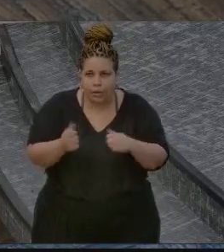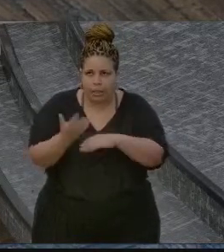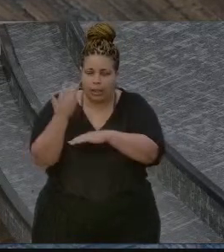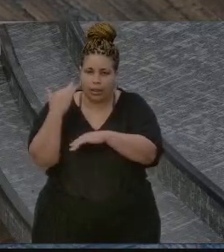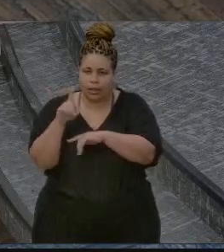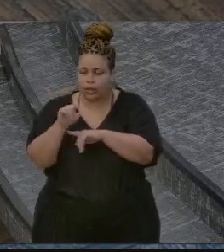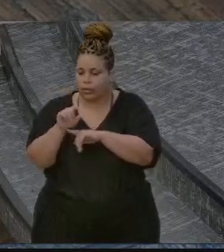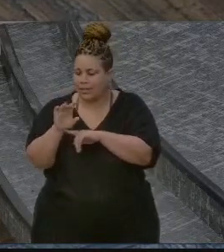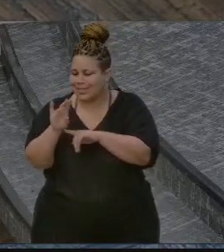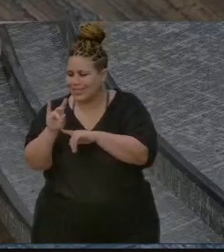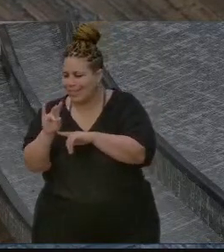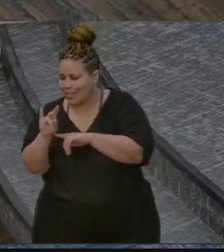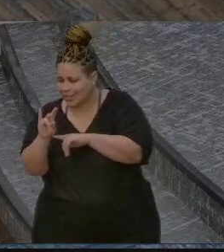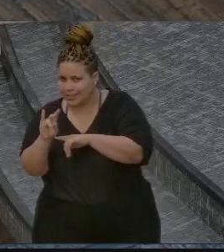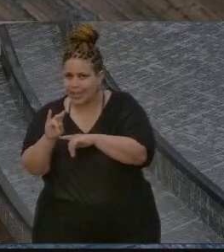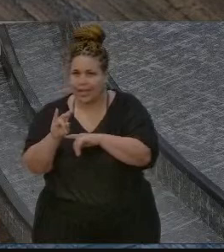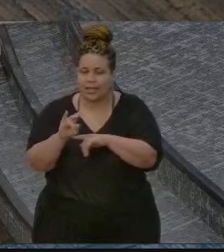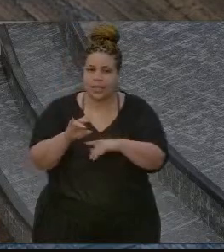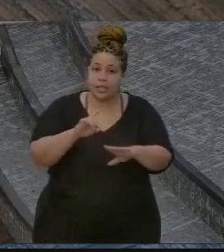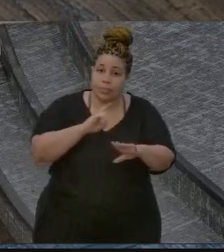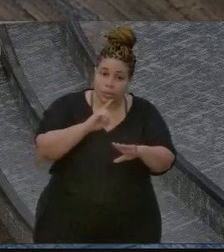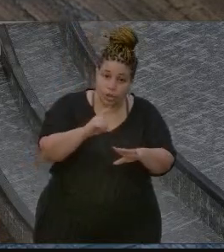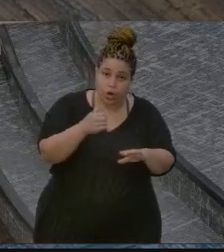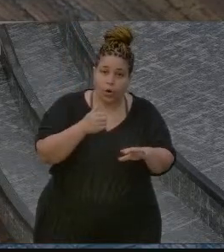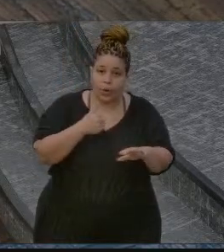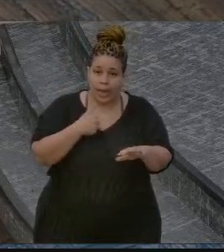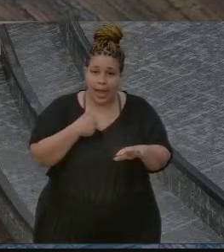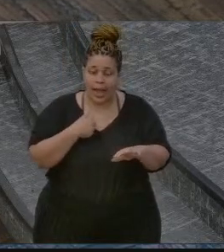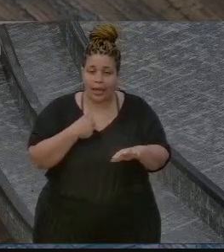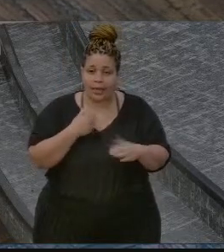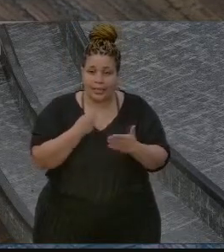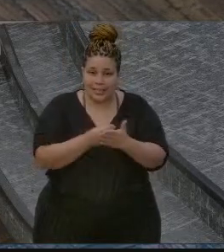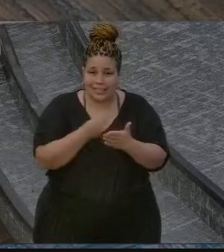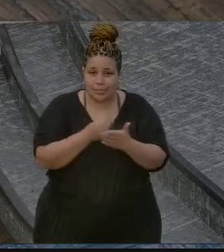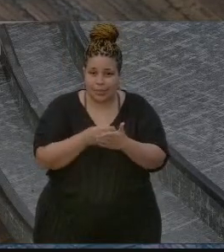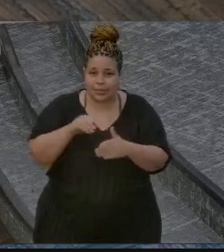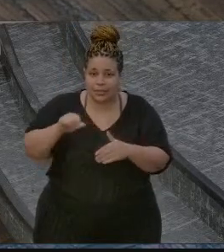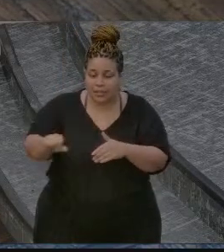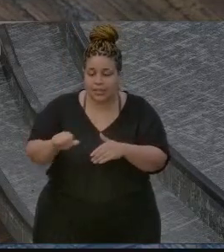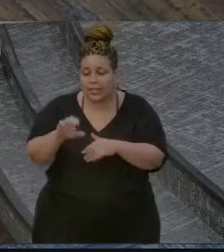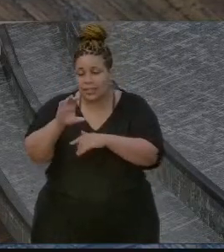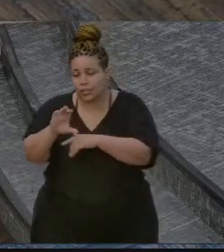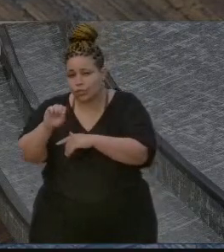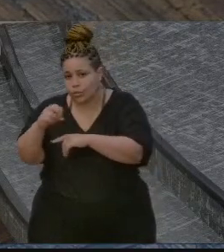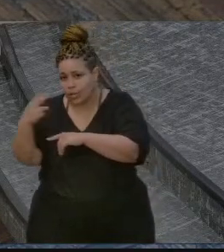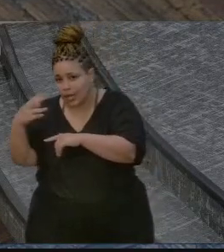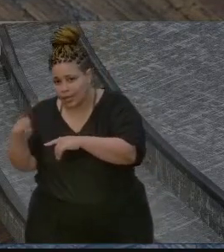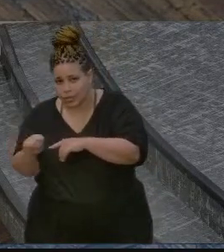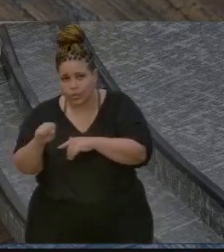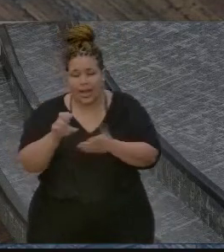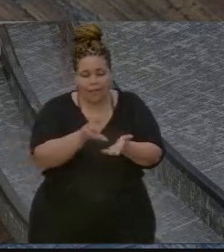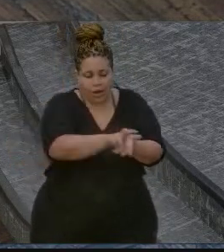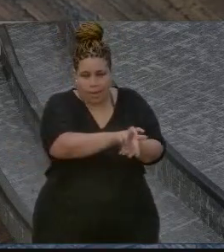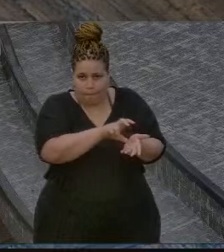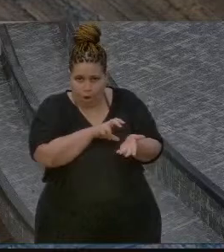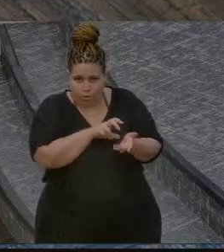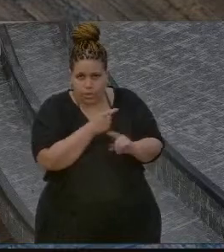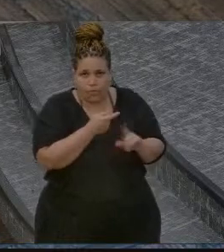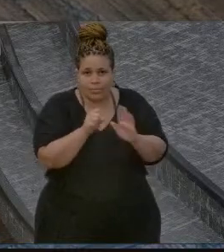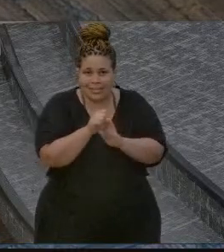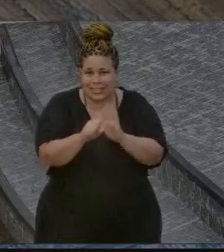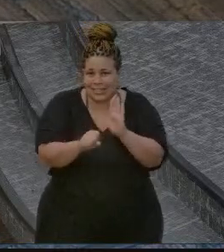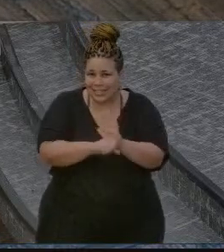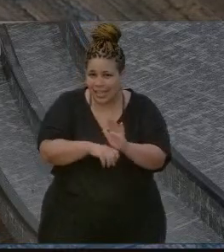in case we had any expenses at Cedar Shoals we wanted to be reimbursed by the state. If you don't have an application in, you